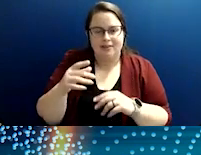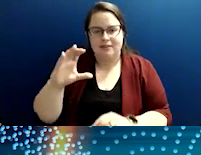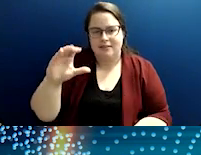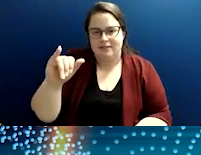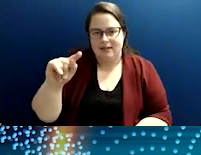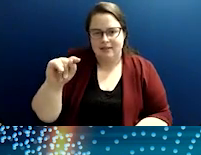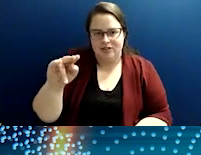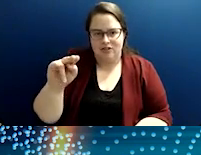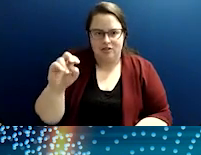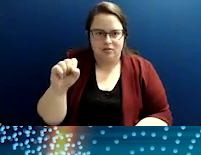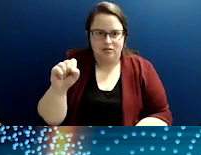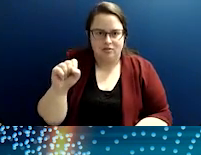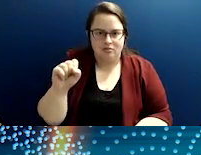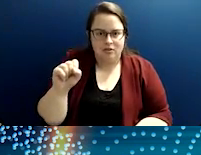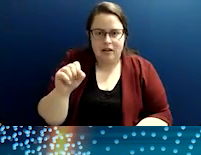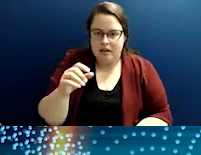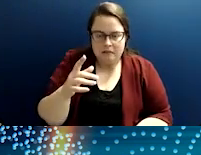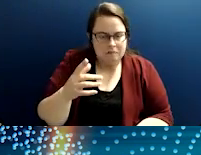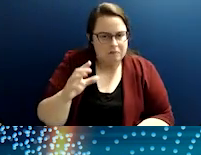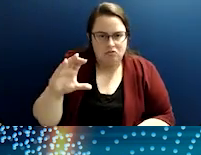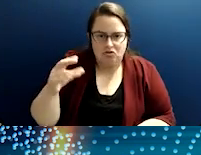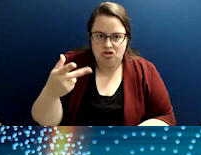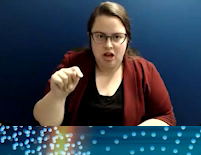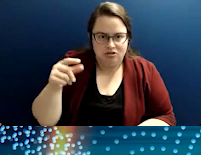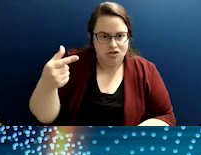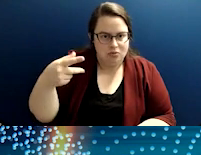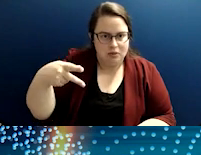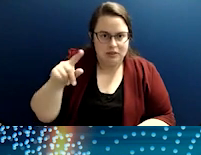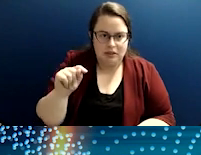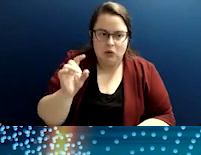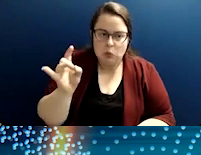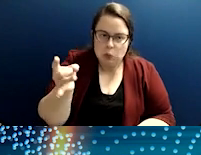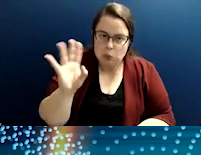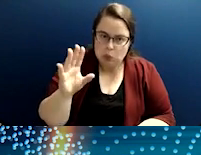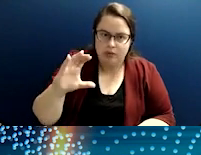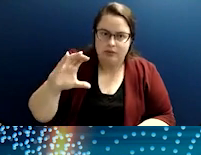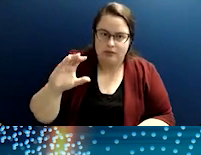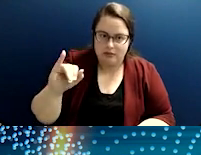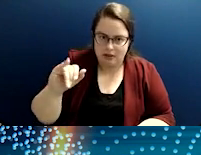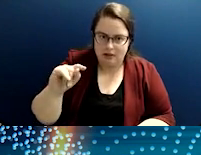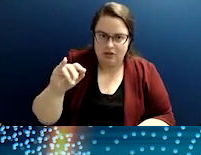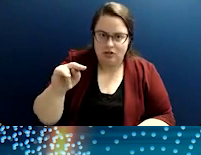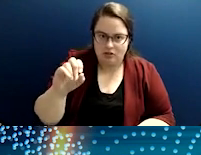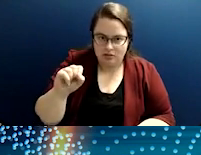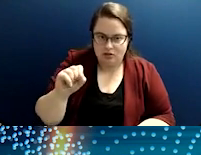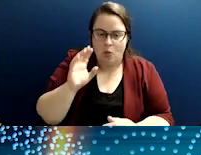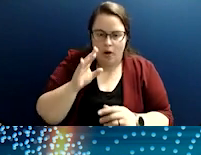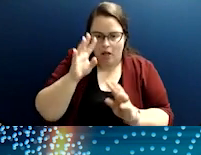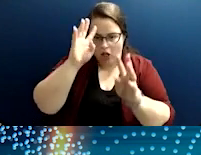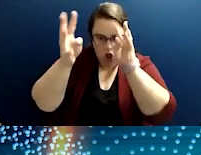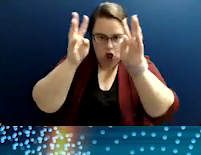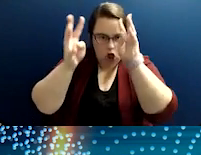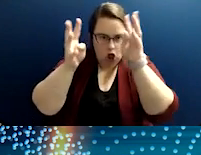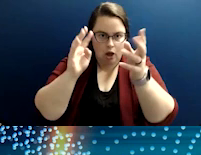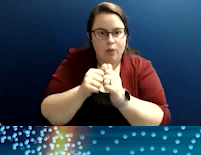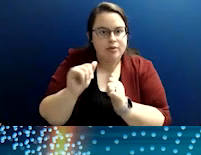require citations or cited work in there, it really is not that good at that. So that's where it'll start making stuff up. So that was one way you could do it. Or I would